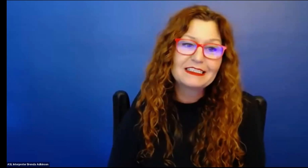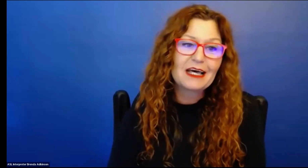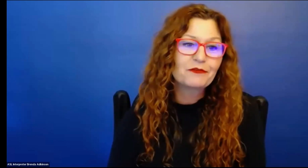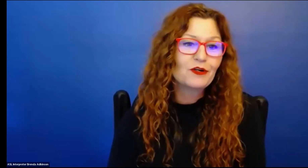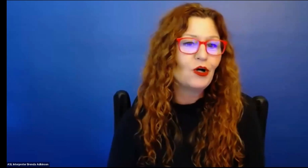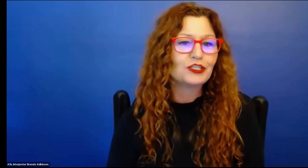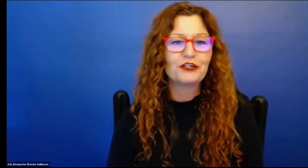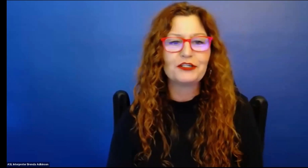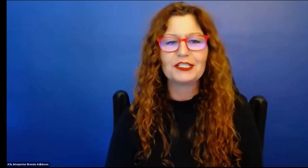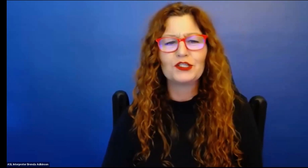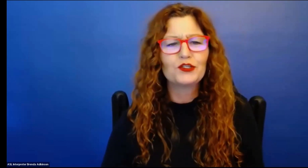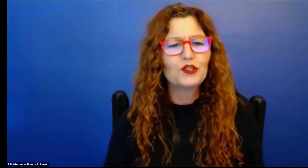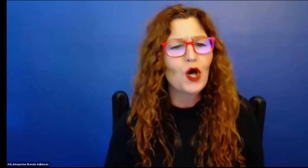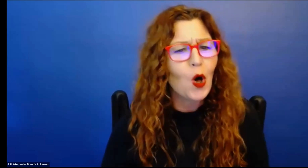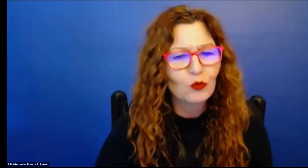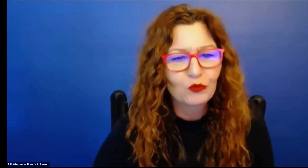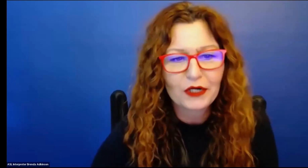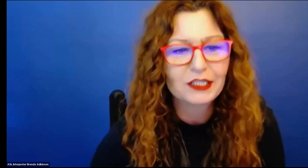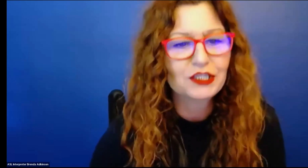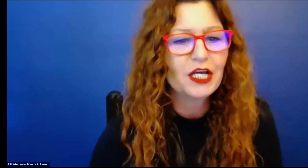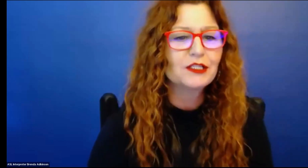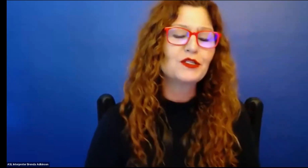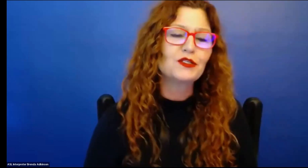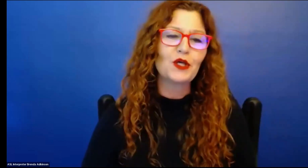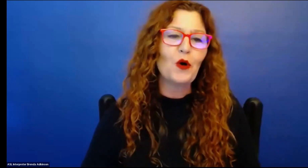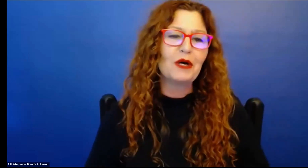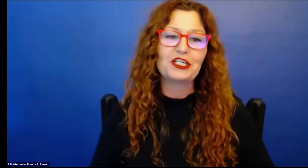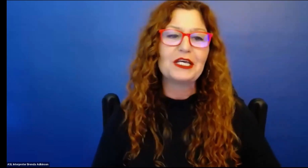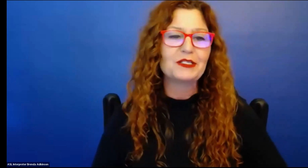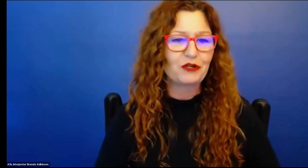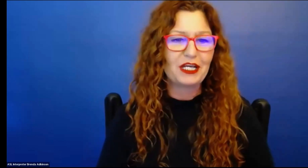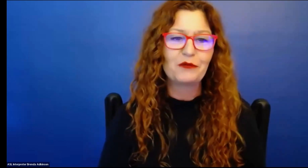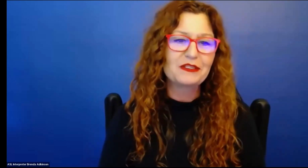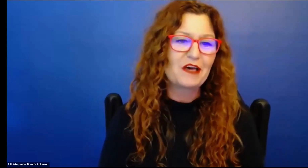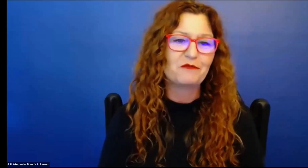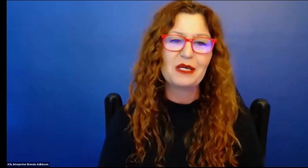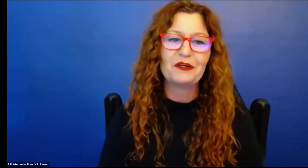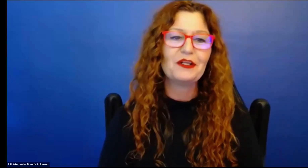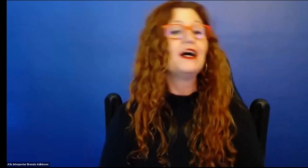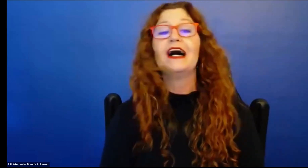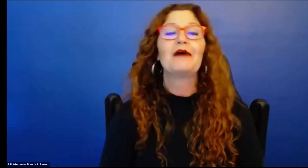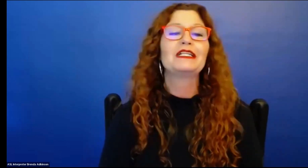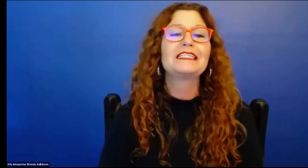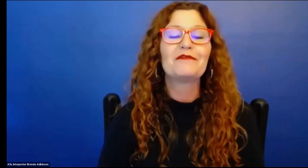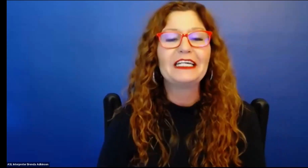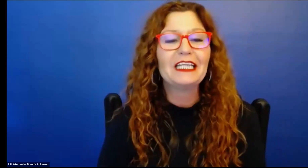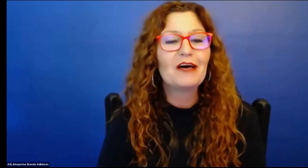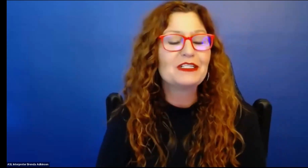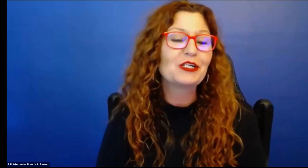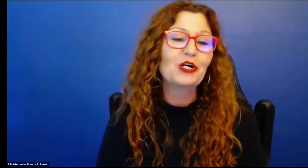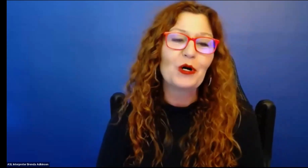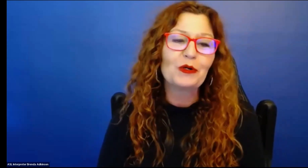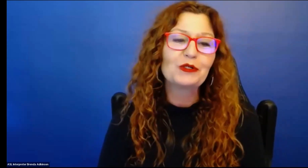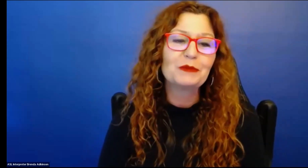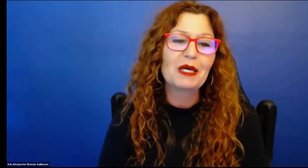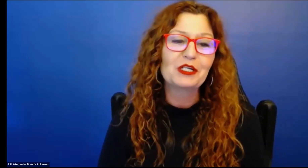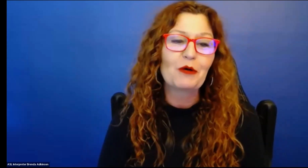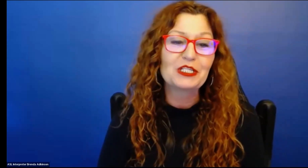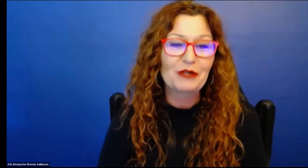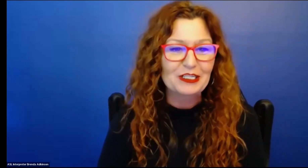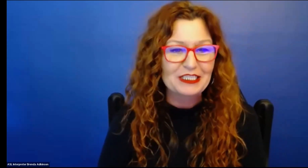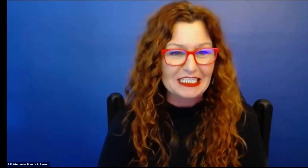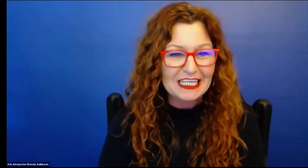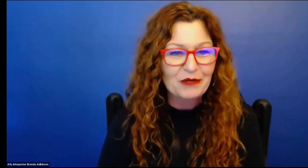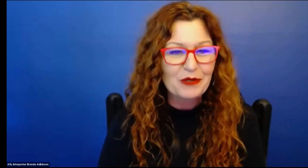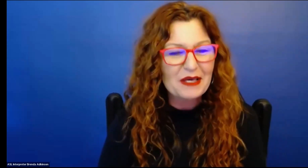Yes, deaf culture is so rich and so much history with deaf people. I would definitely love to be able to go